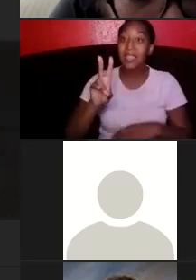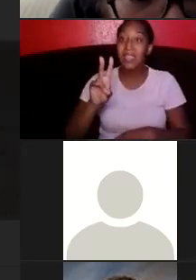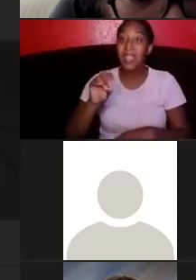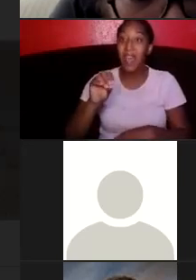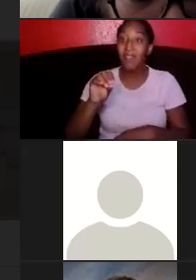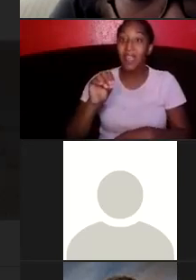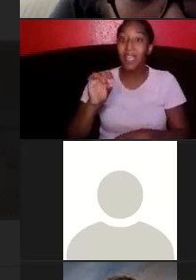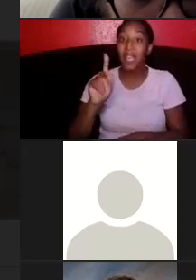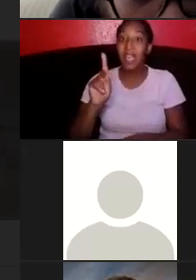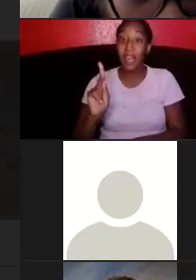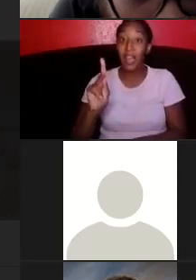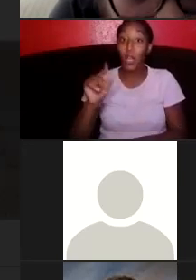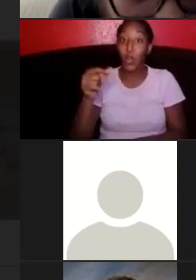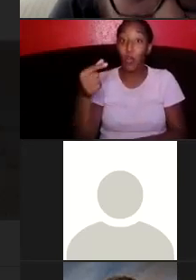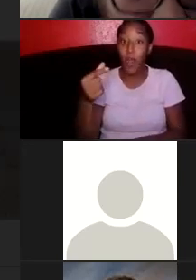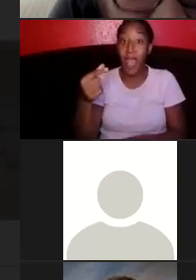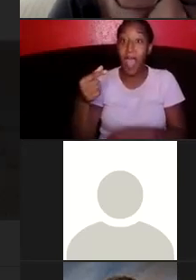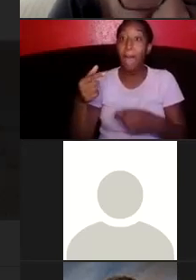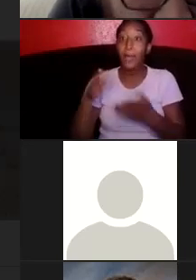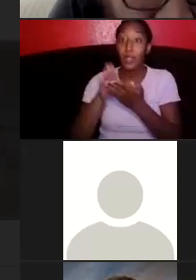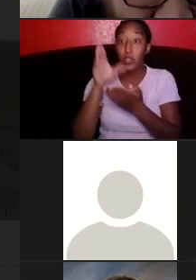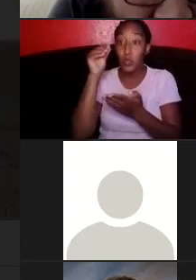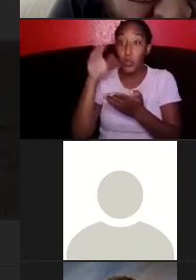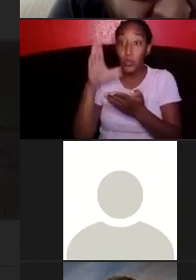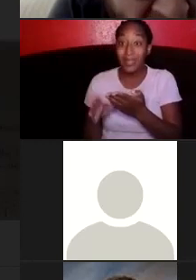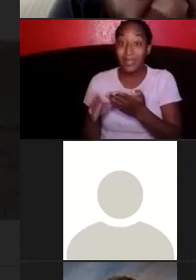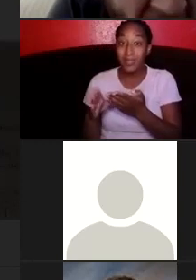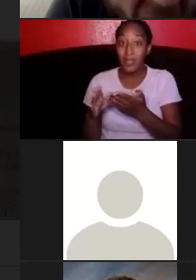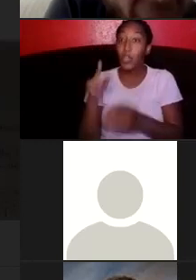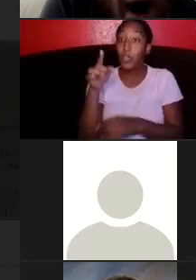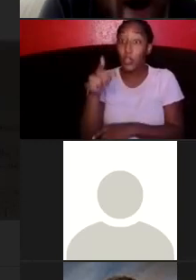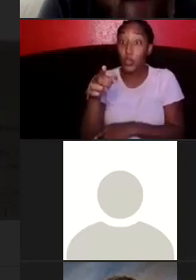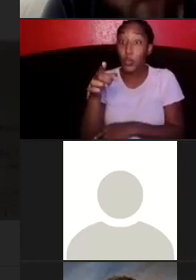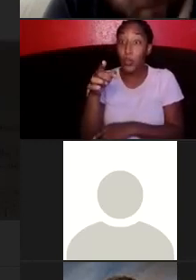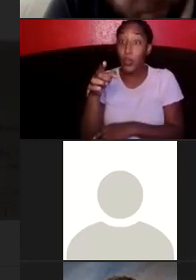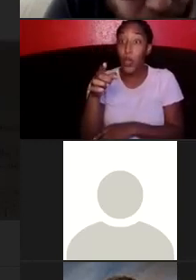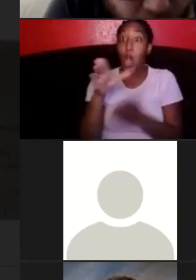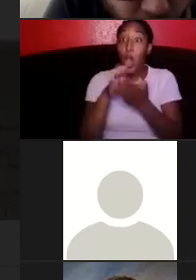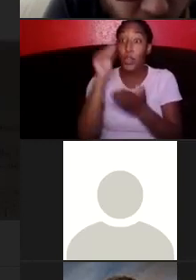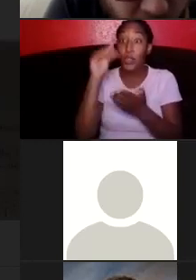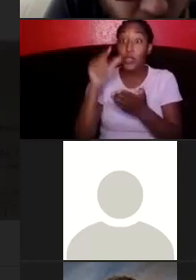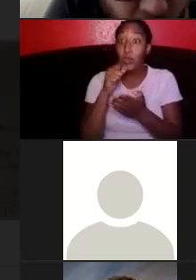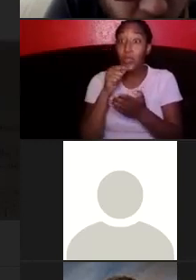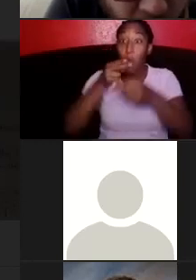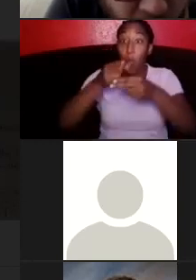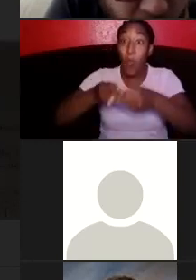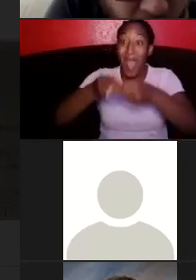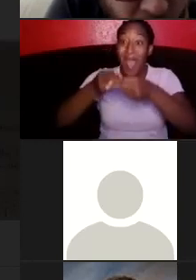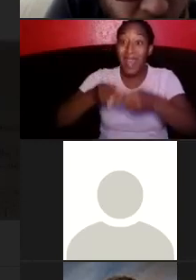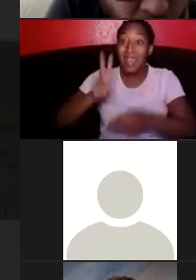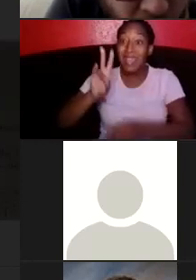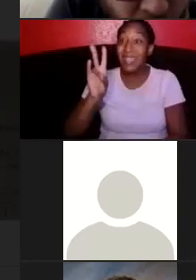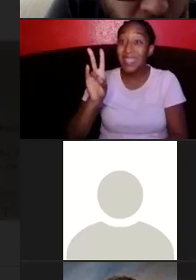Okay. So let's imagine you are the 70 kilogram physics student and you're standing at sea